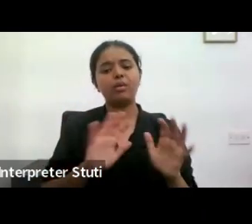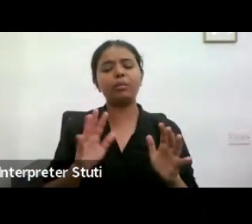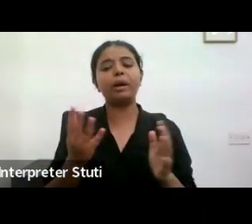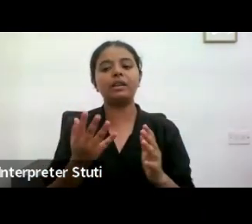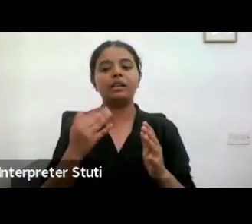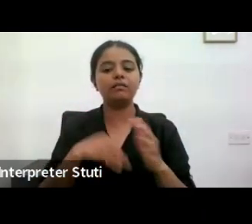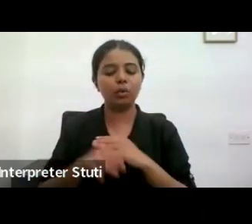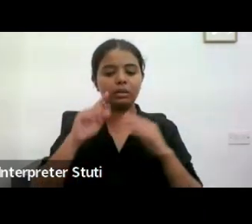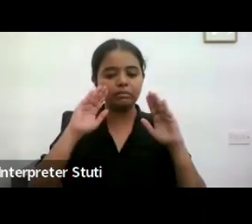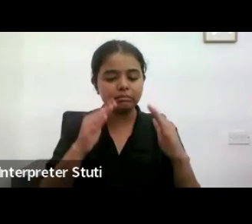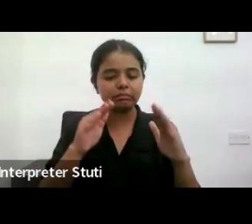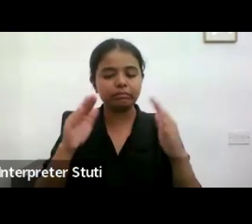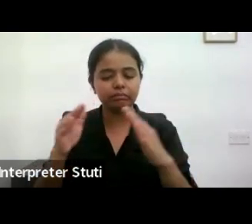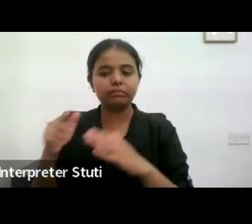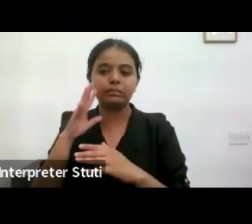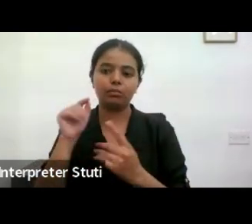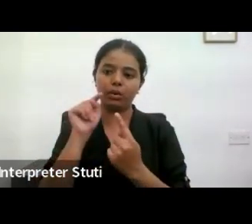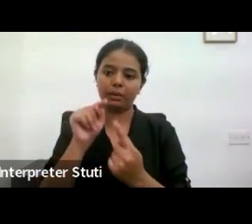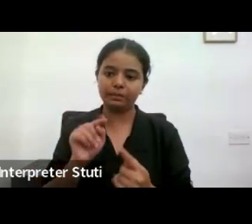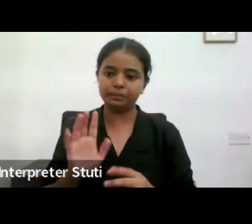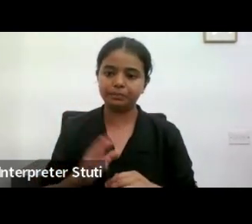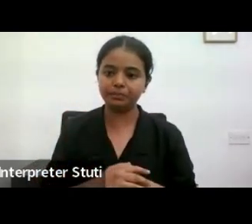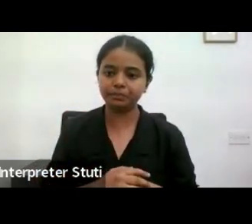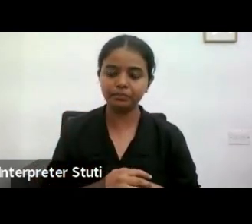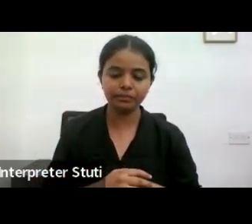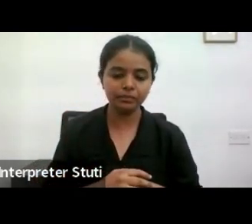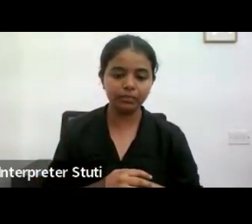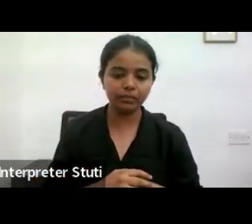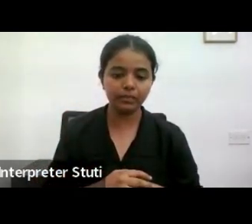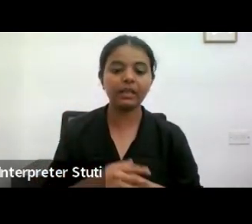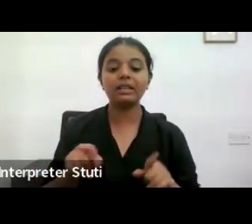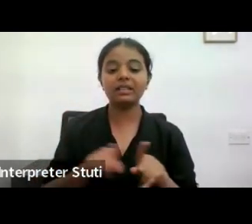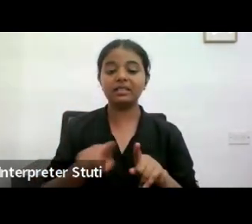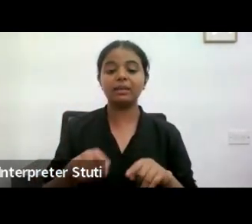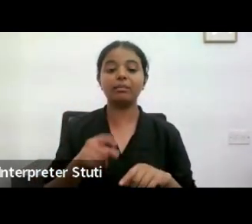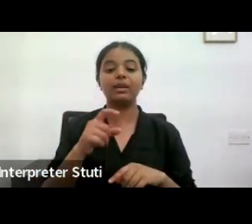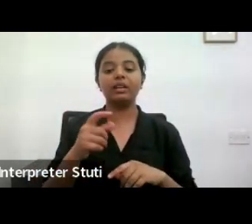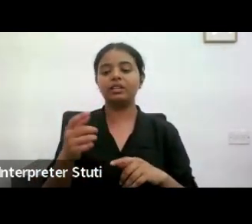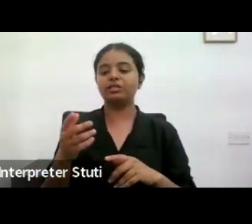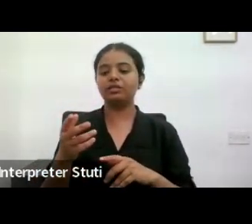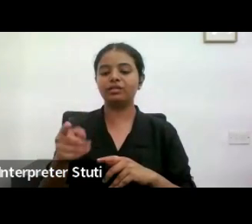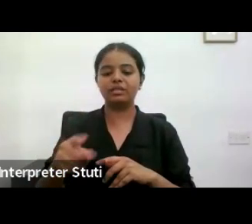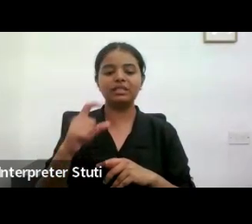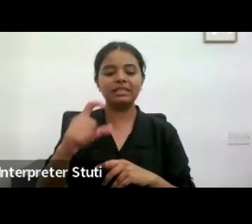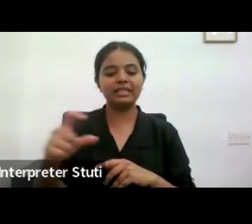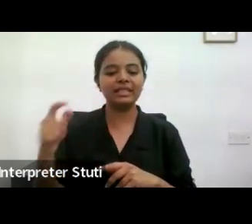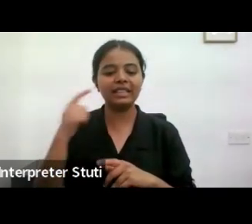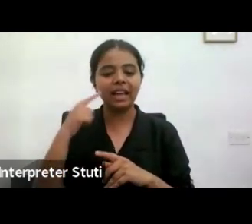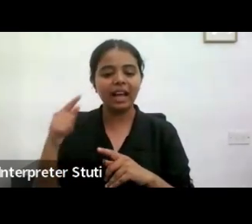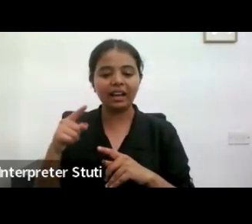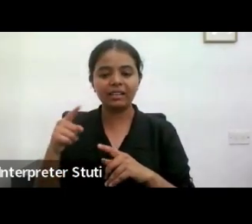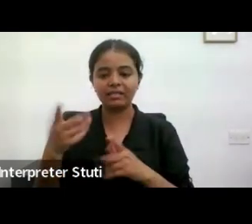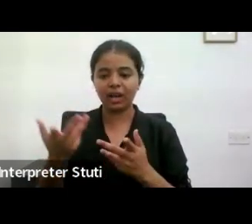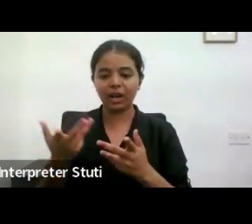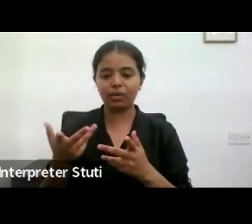we need to look at when we're talking about moving away from CCIs and from residential care towards care for